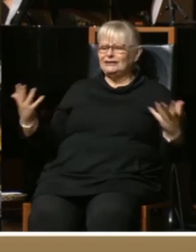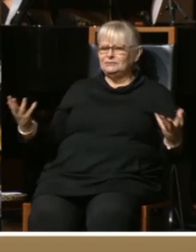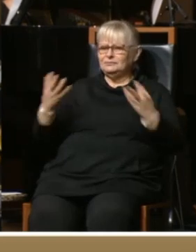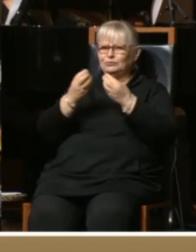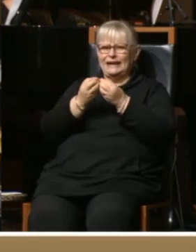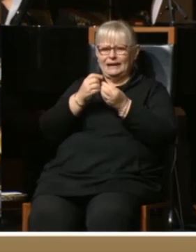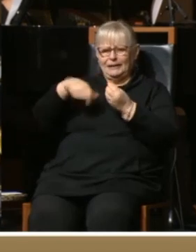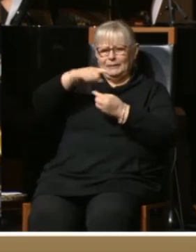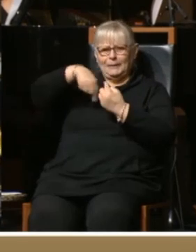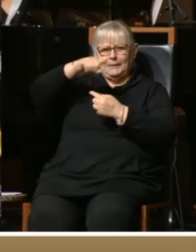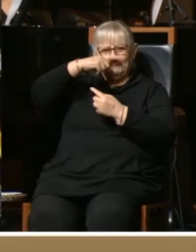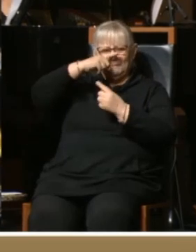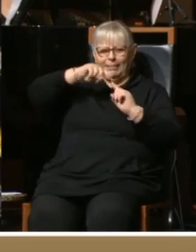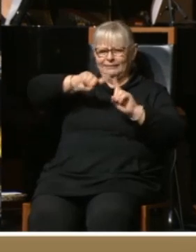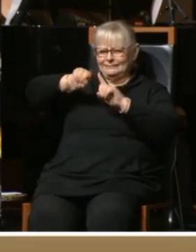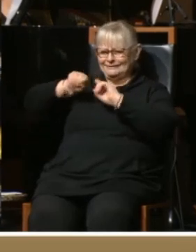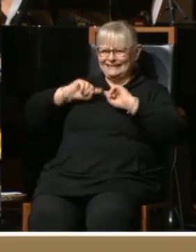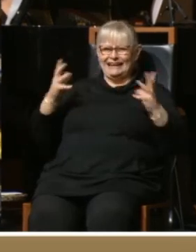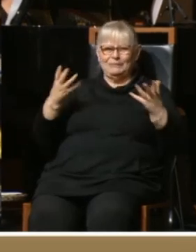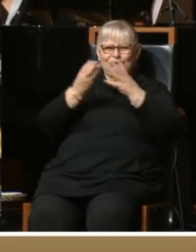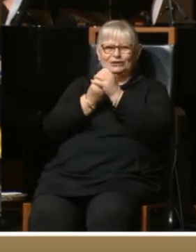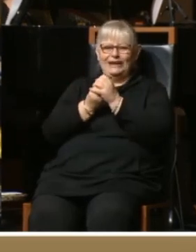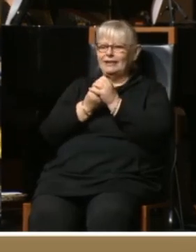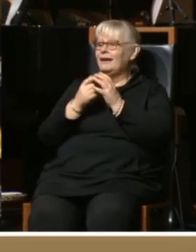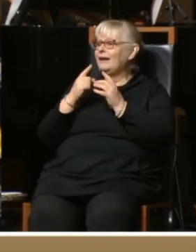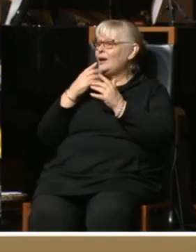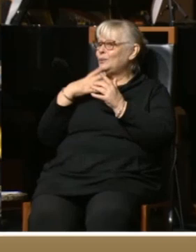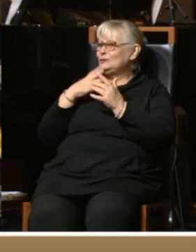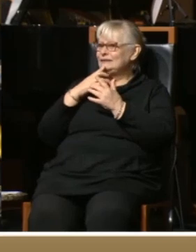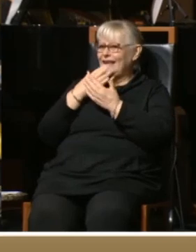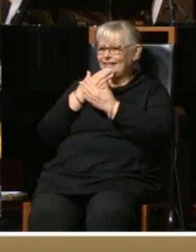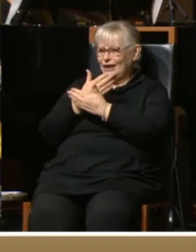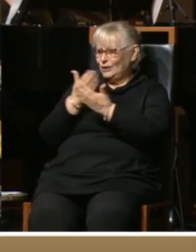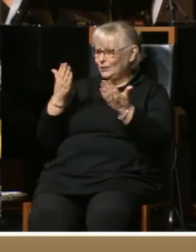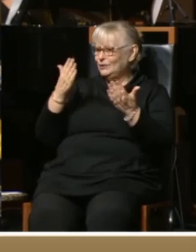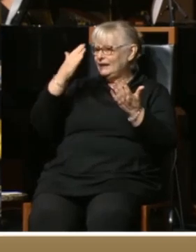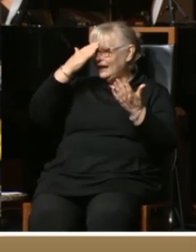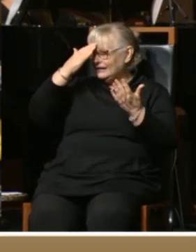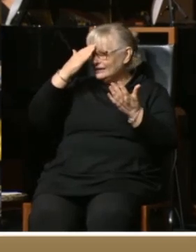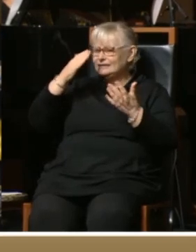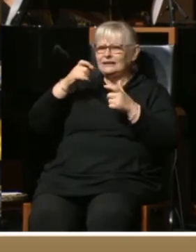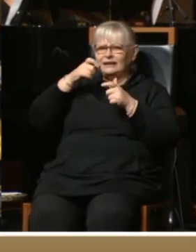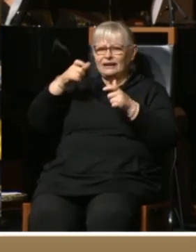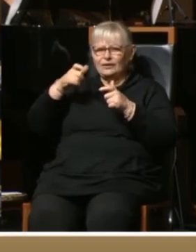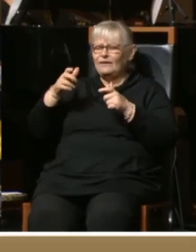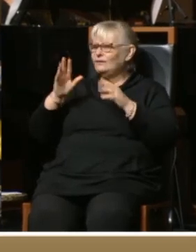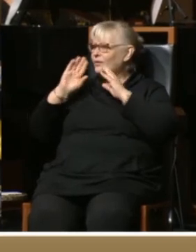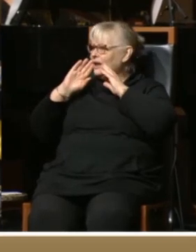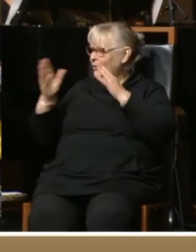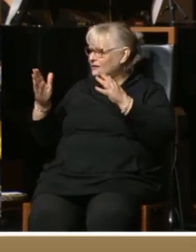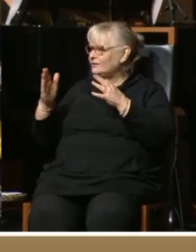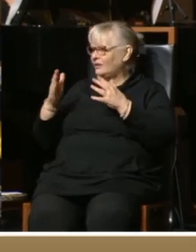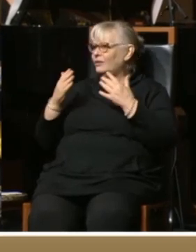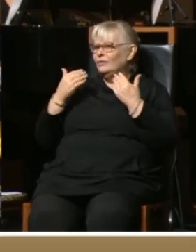So I thank you all for coming today. I thank our elders and custodians for the wonderful welcome. It